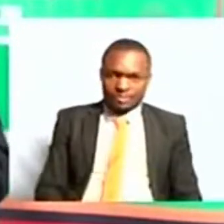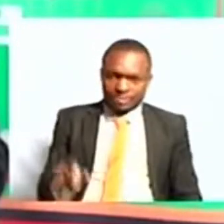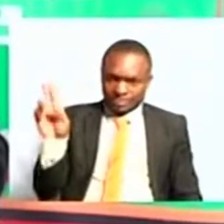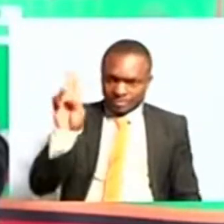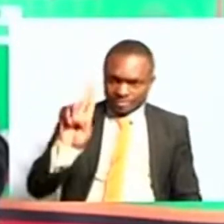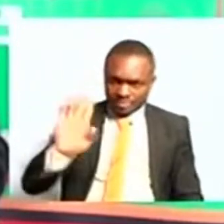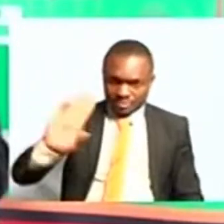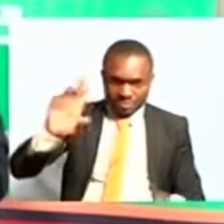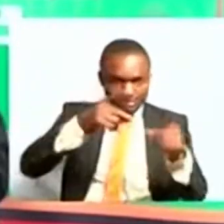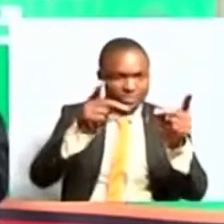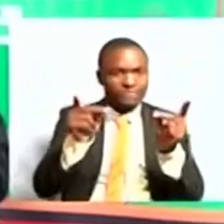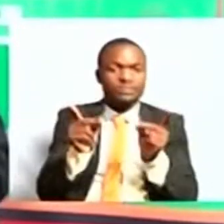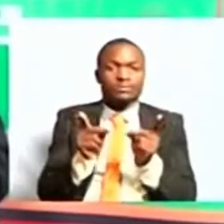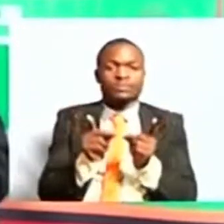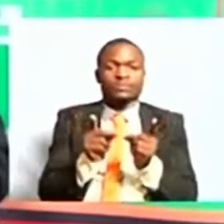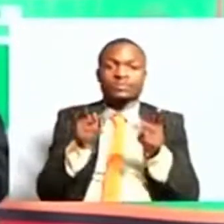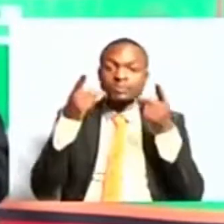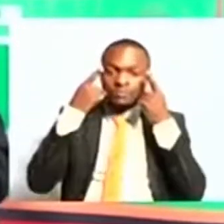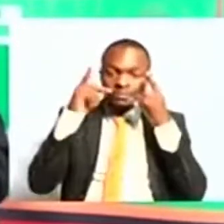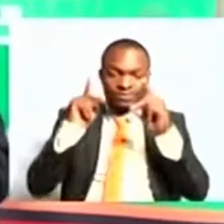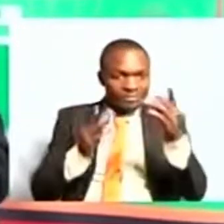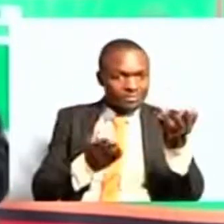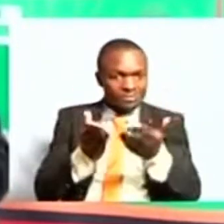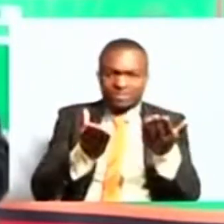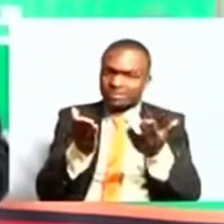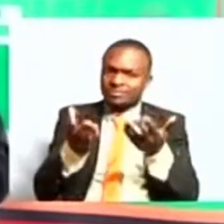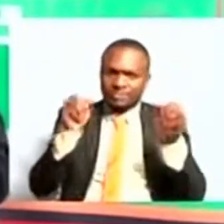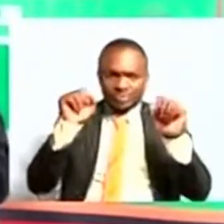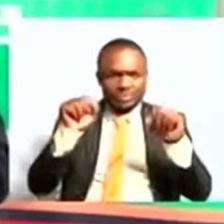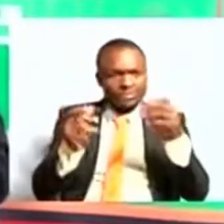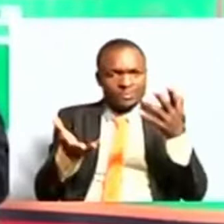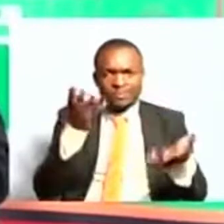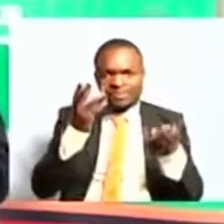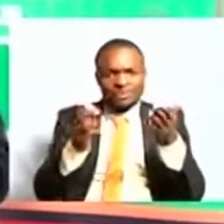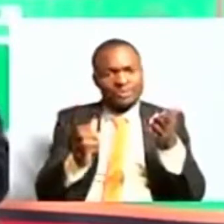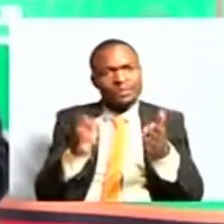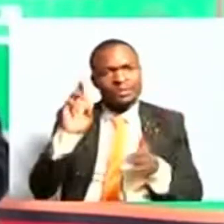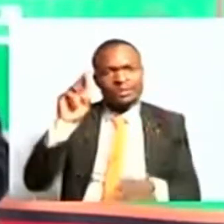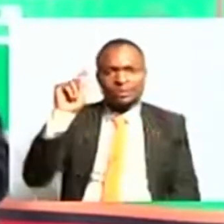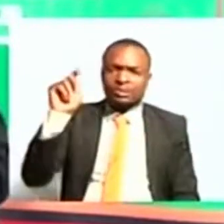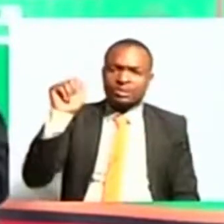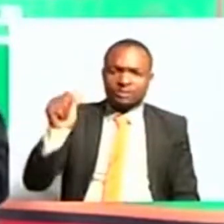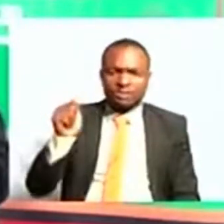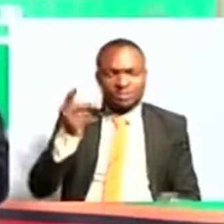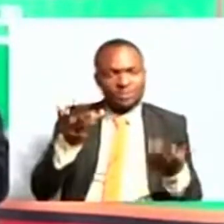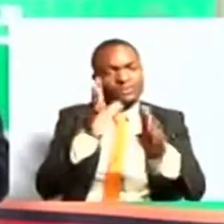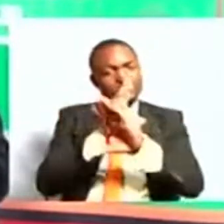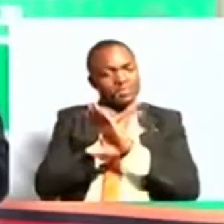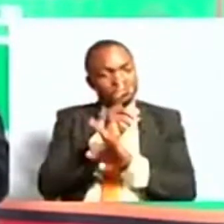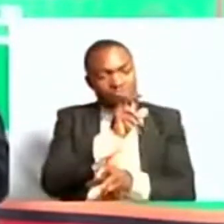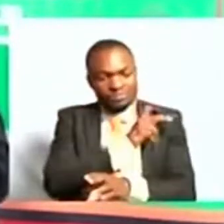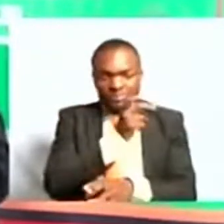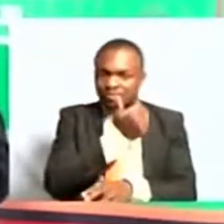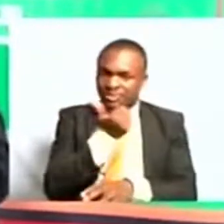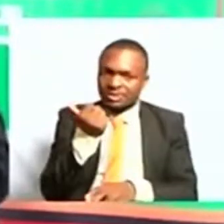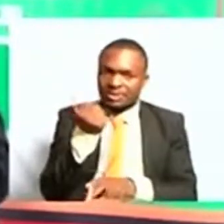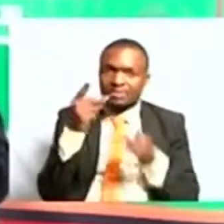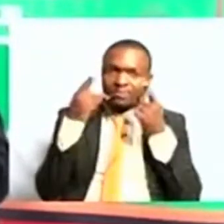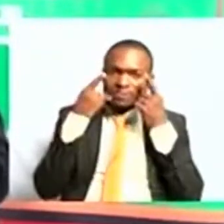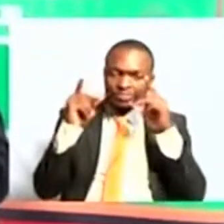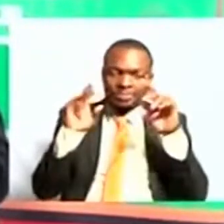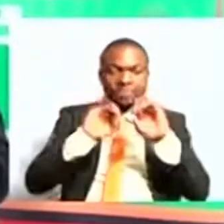his position in the public service. It could be in the agency or in the Zambia police itself or any other public